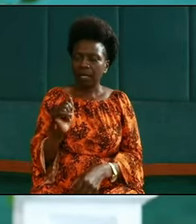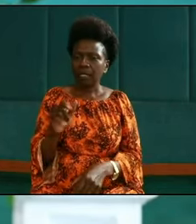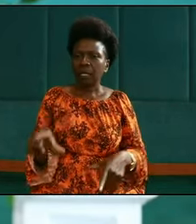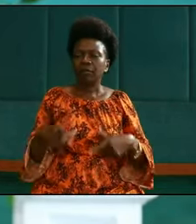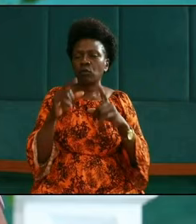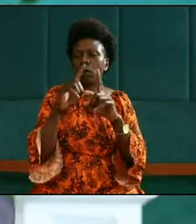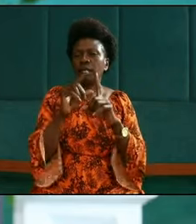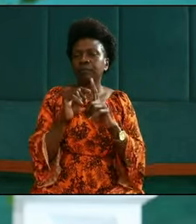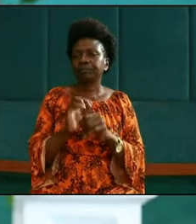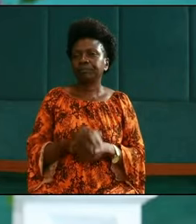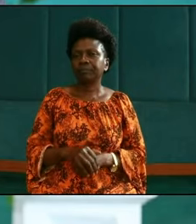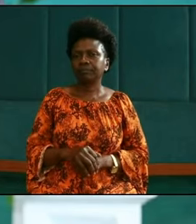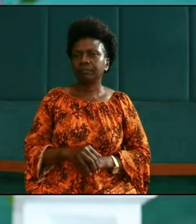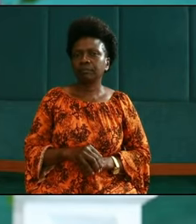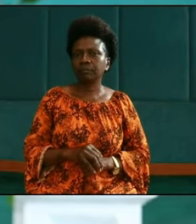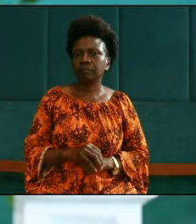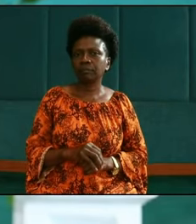living word.